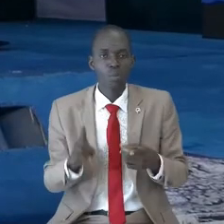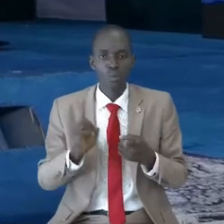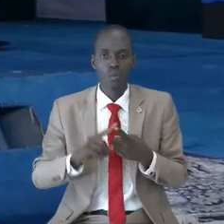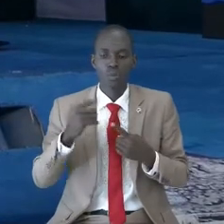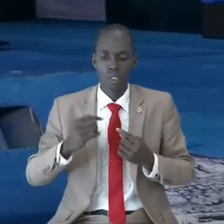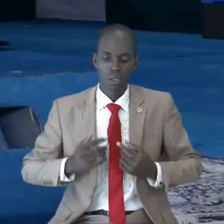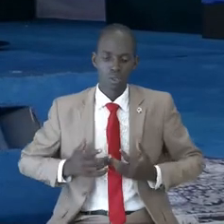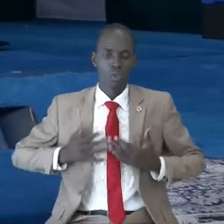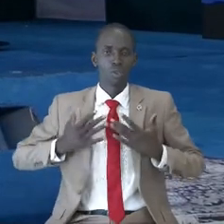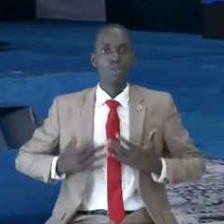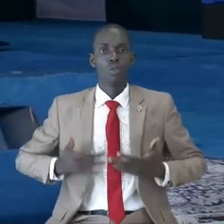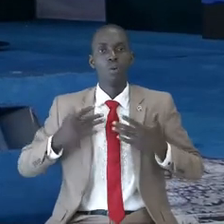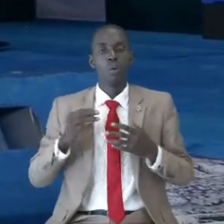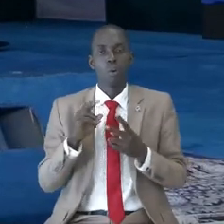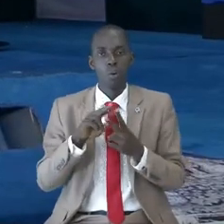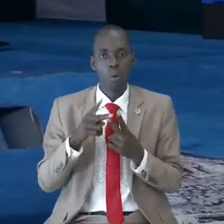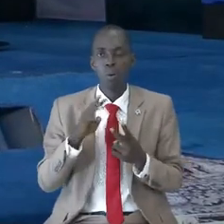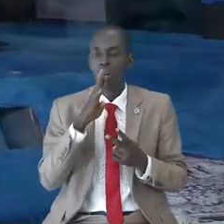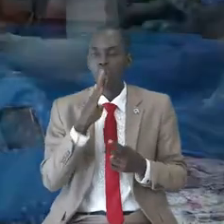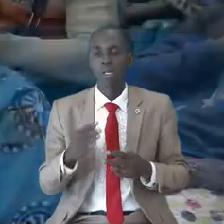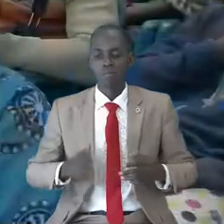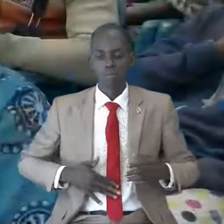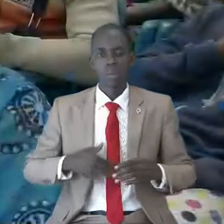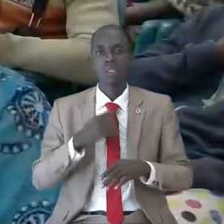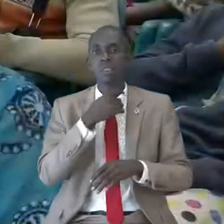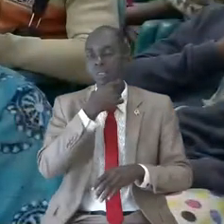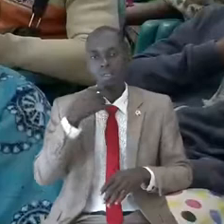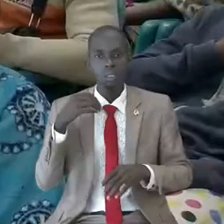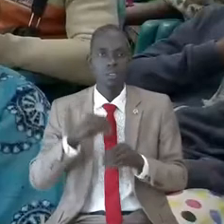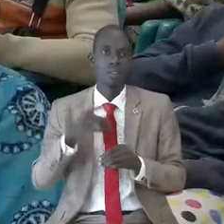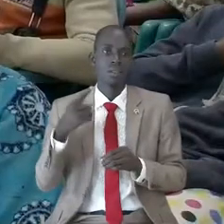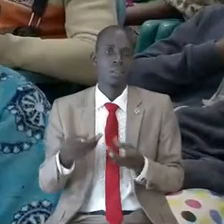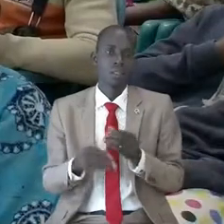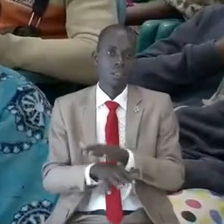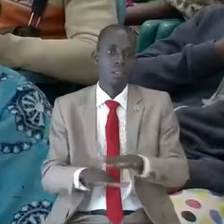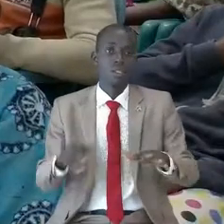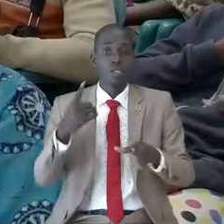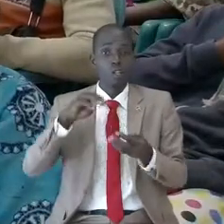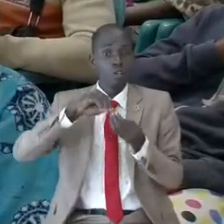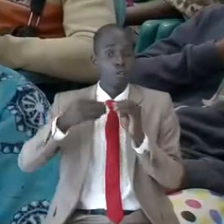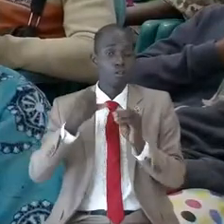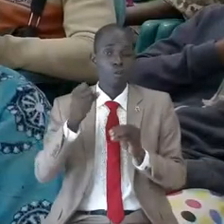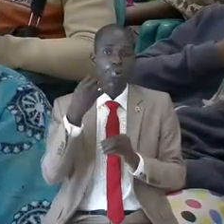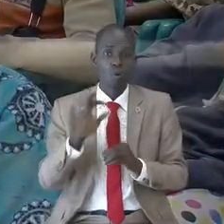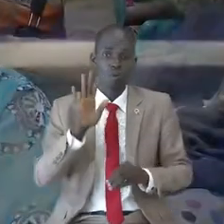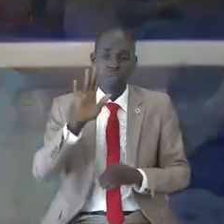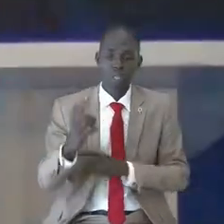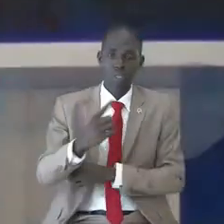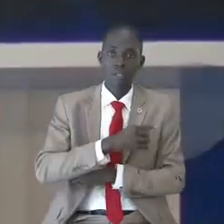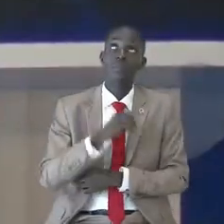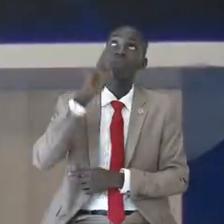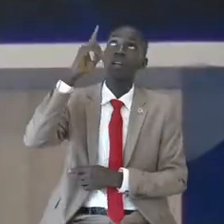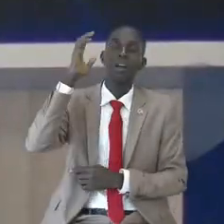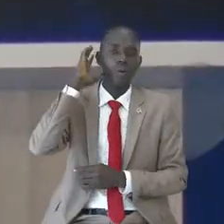nor be barren in thy land. Amen. The number of thy days I will